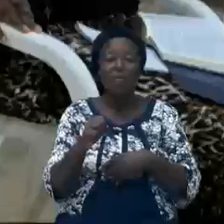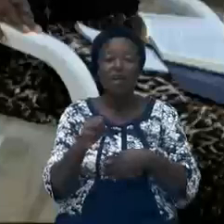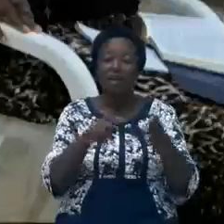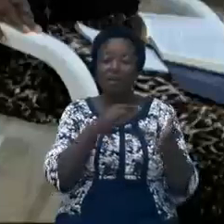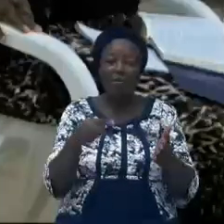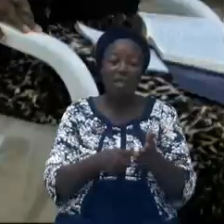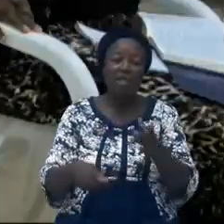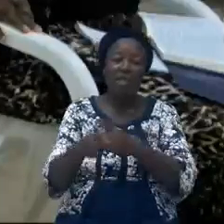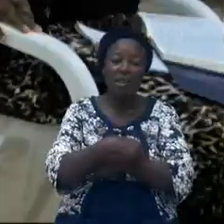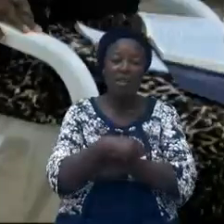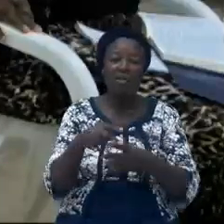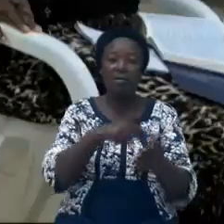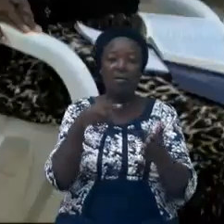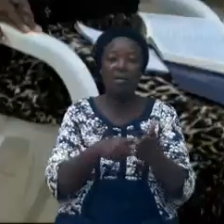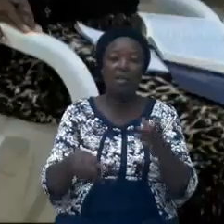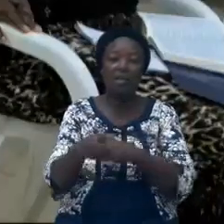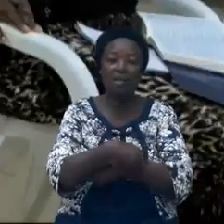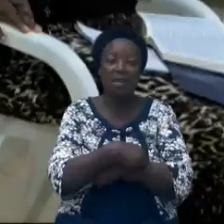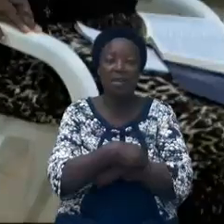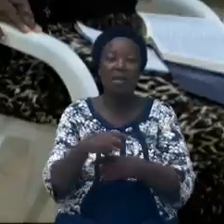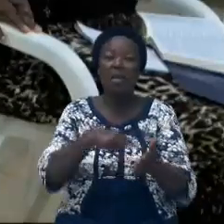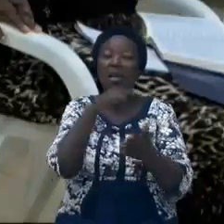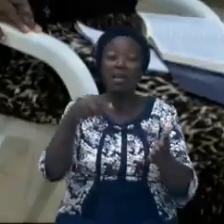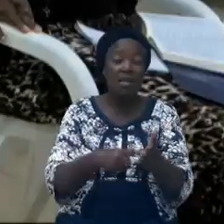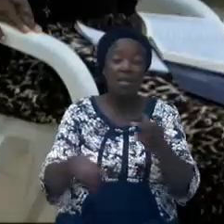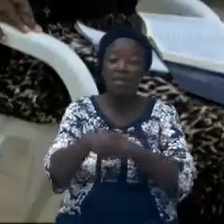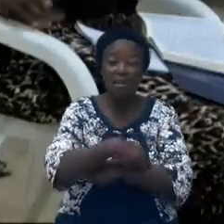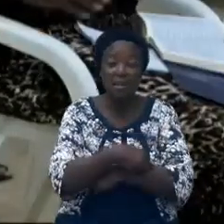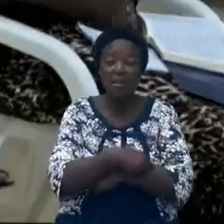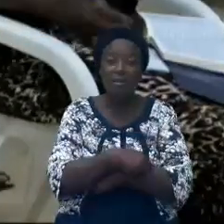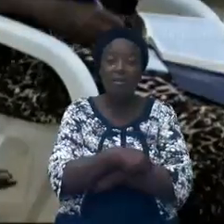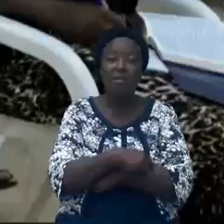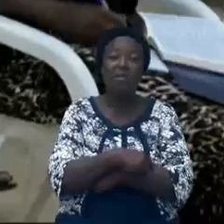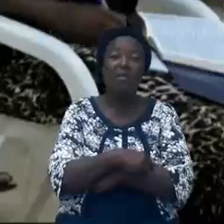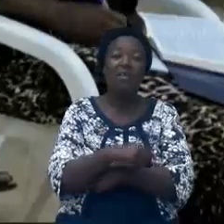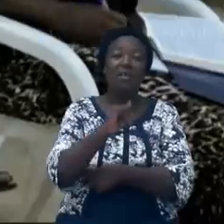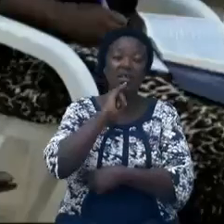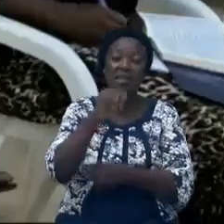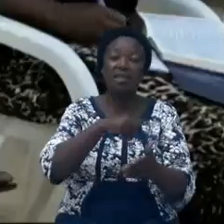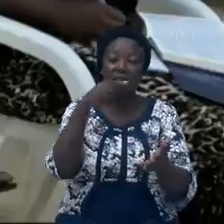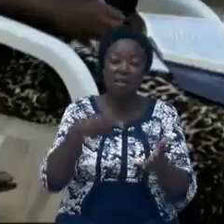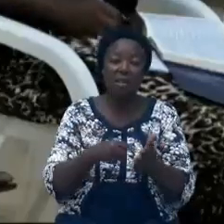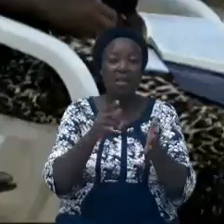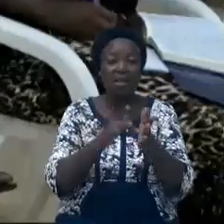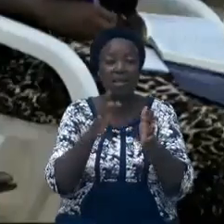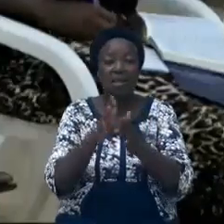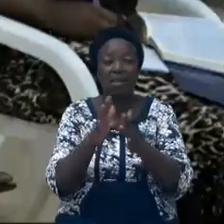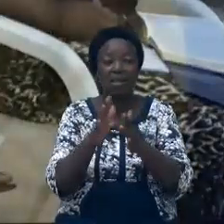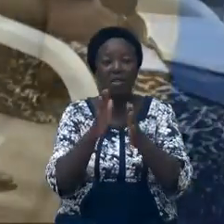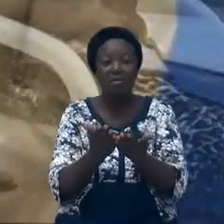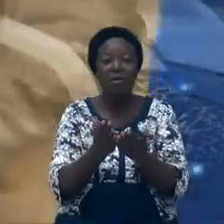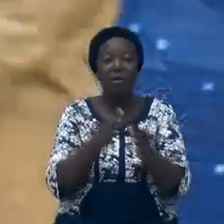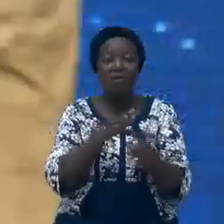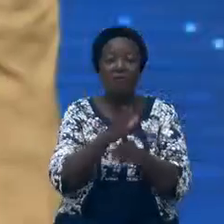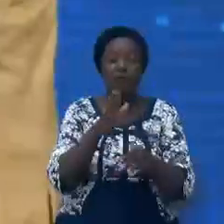say unto them, this day